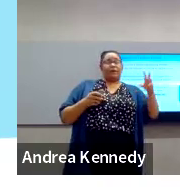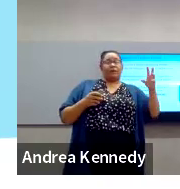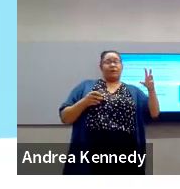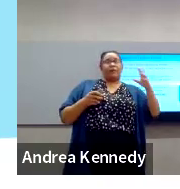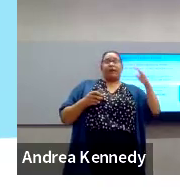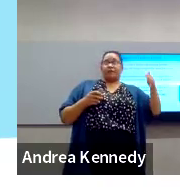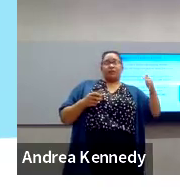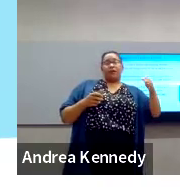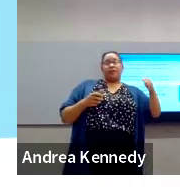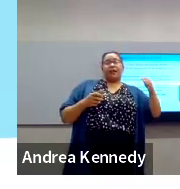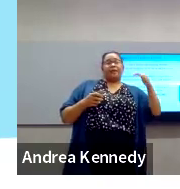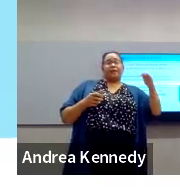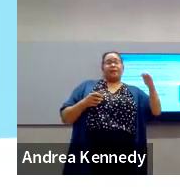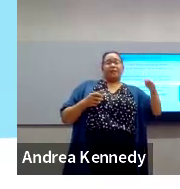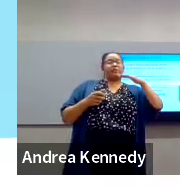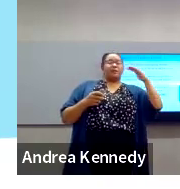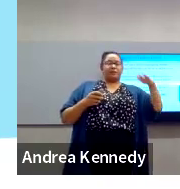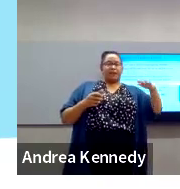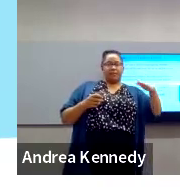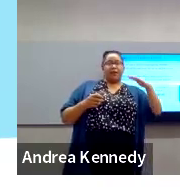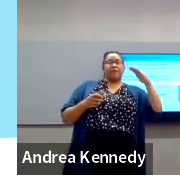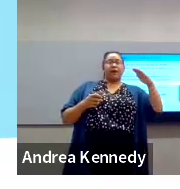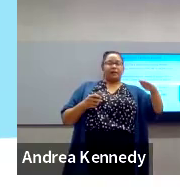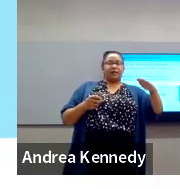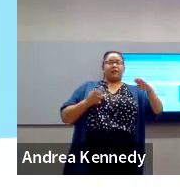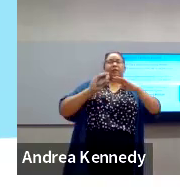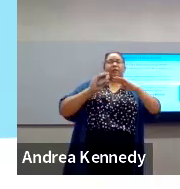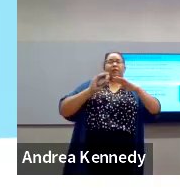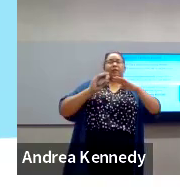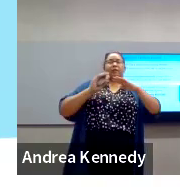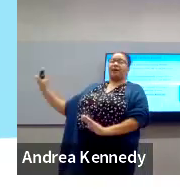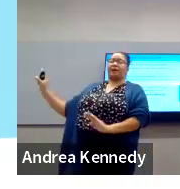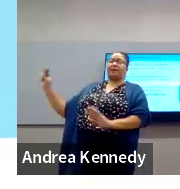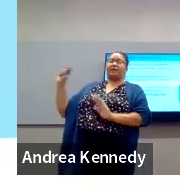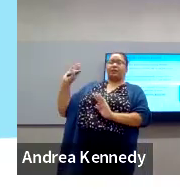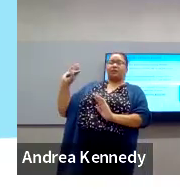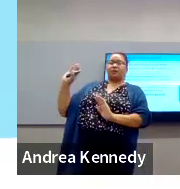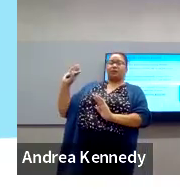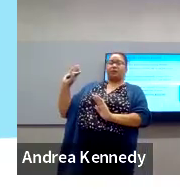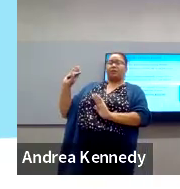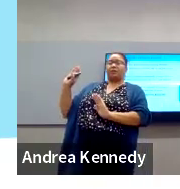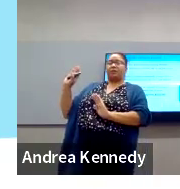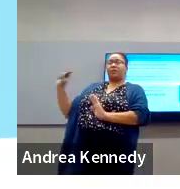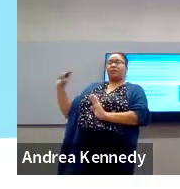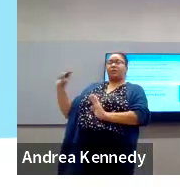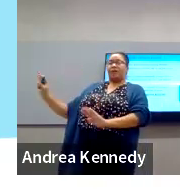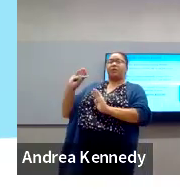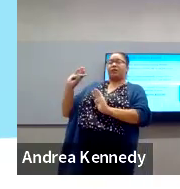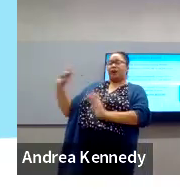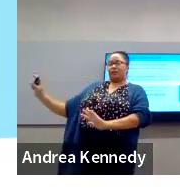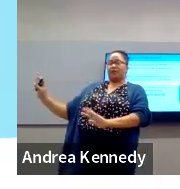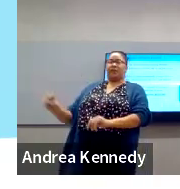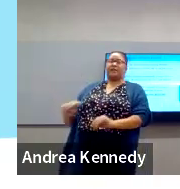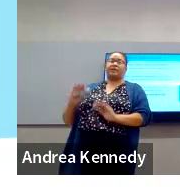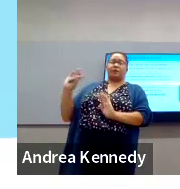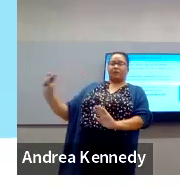one rent charge every month, which will be the same every month, and you will no longer pay to RUBS